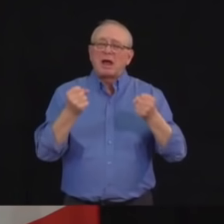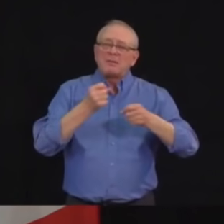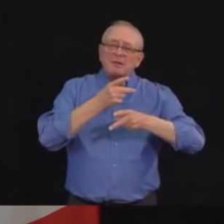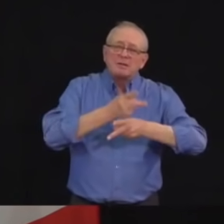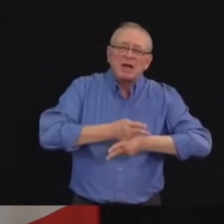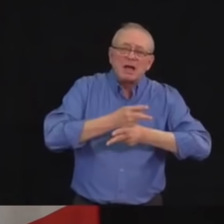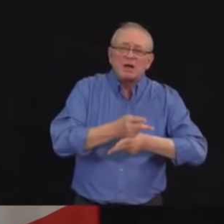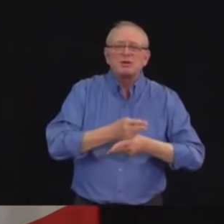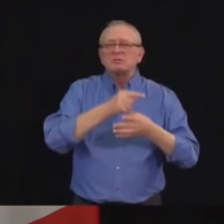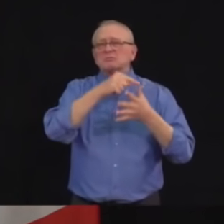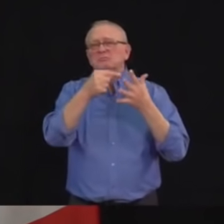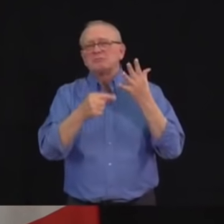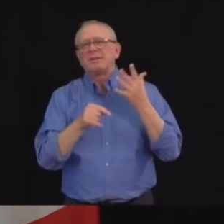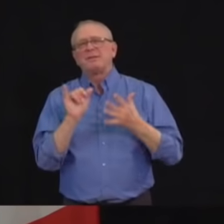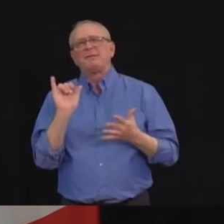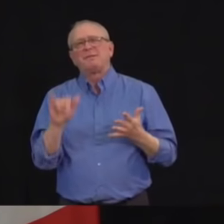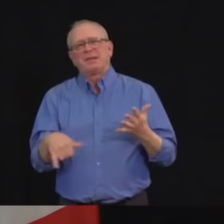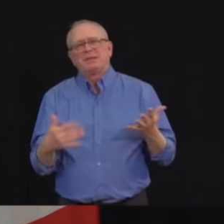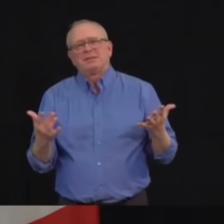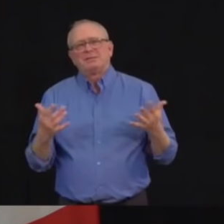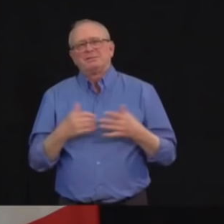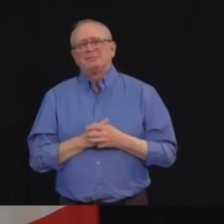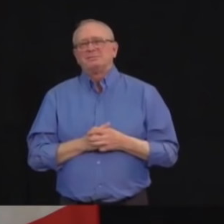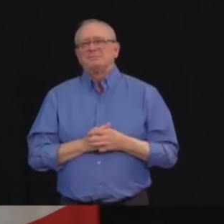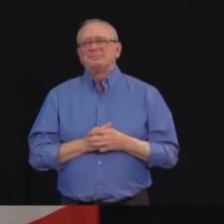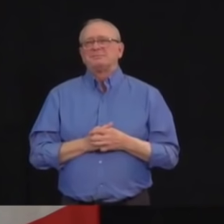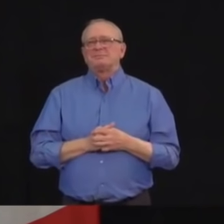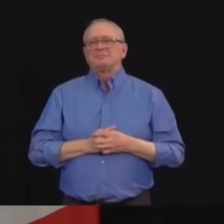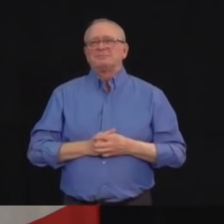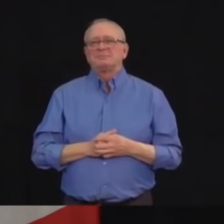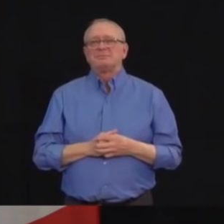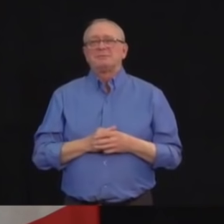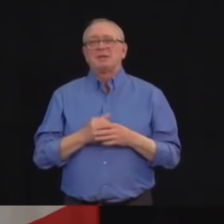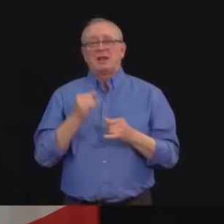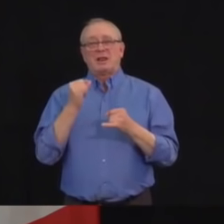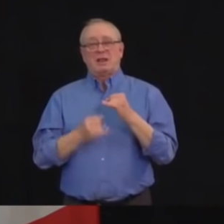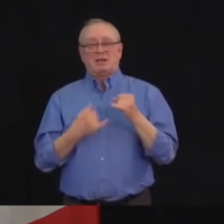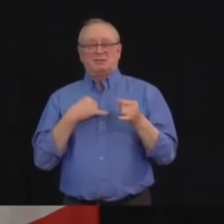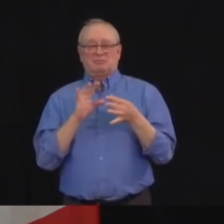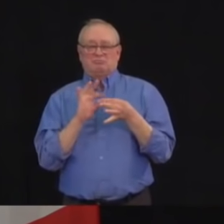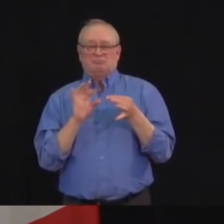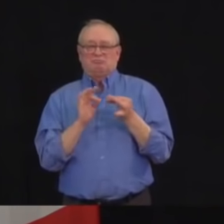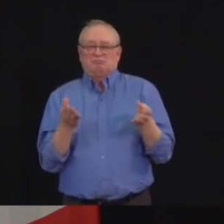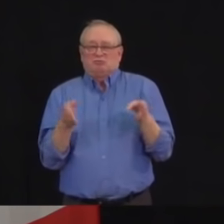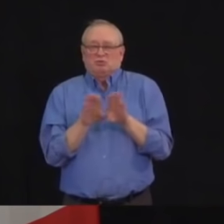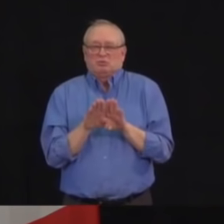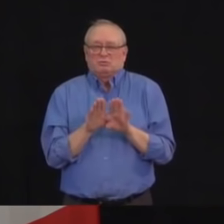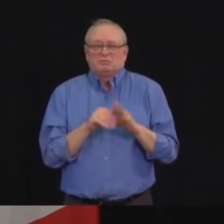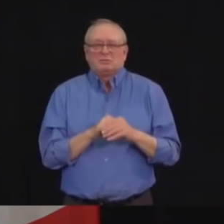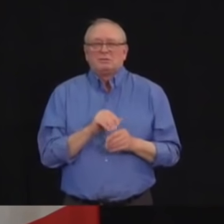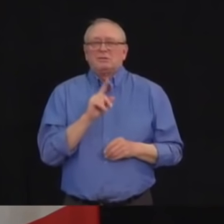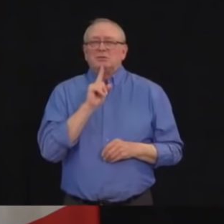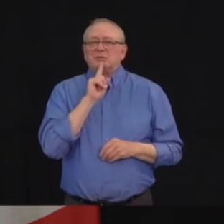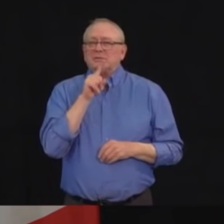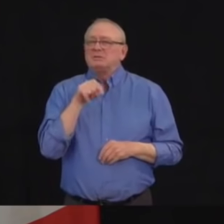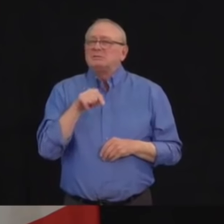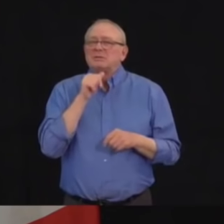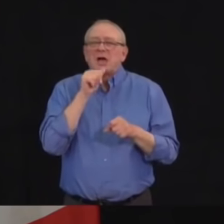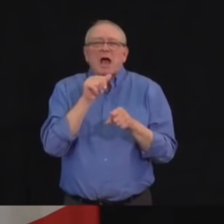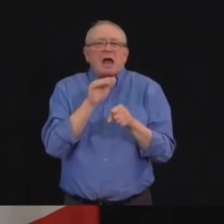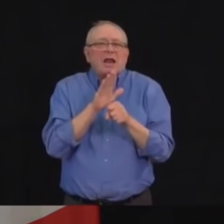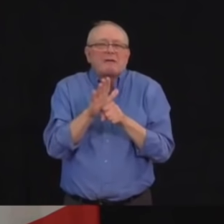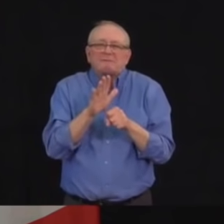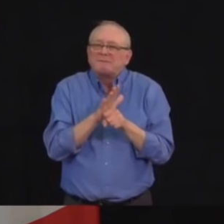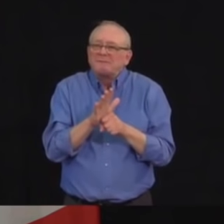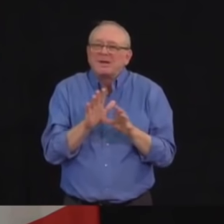on right now. But I just need to close with this by saying that more needs to be done. While this was a very important